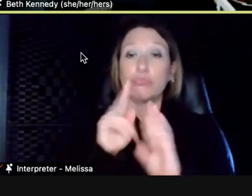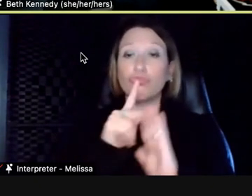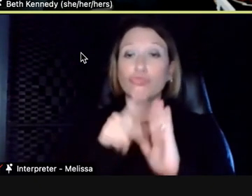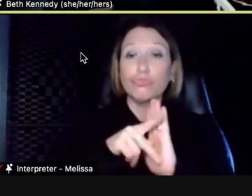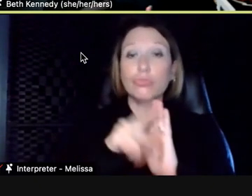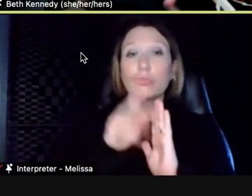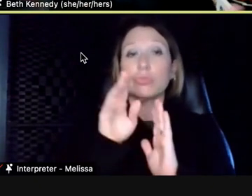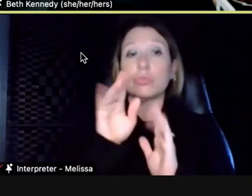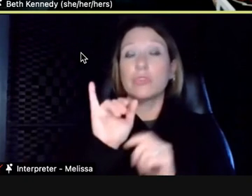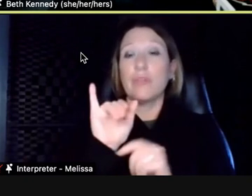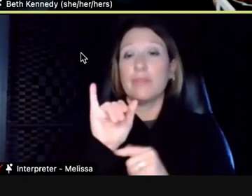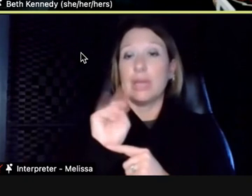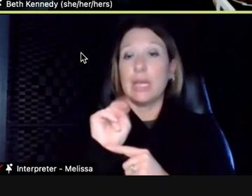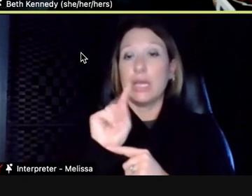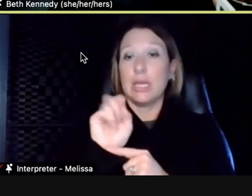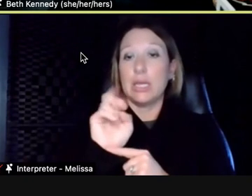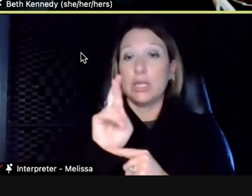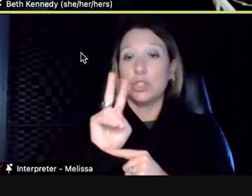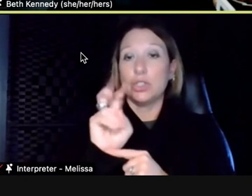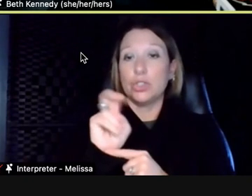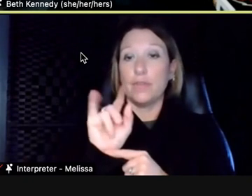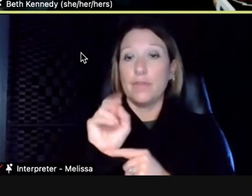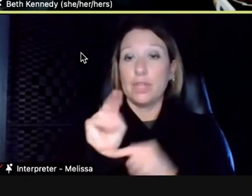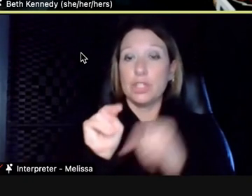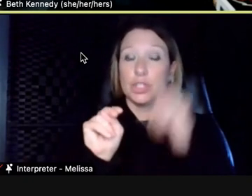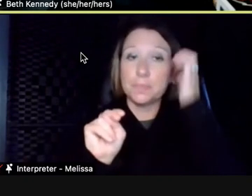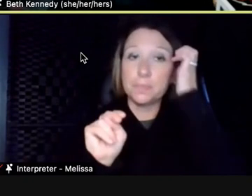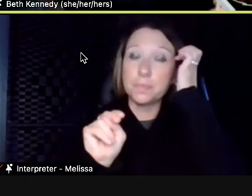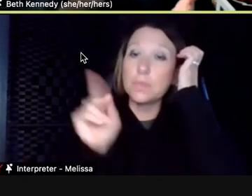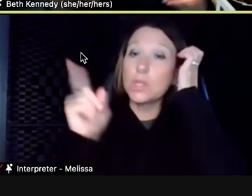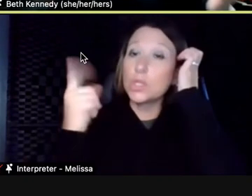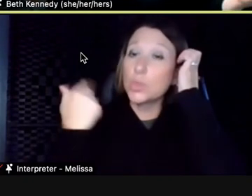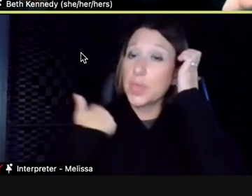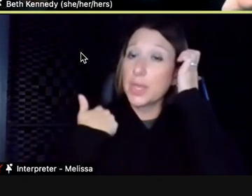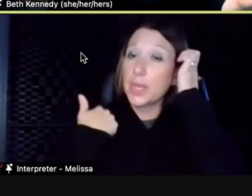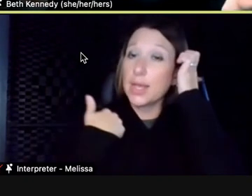So the Canadians are saying to the world,